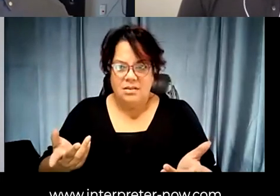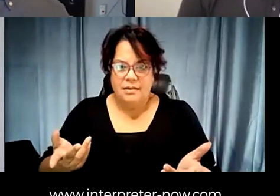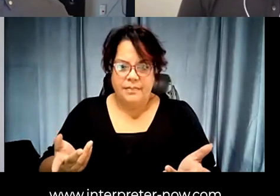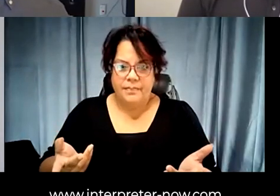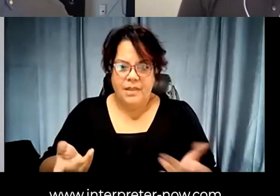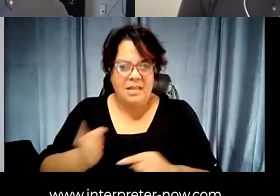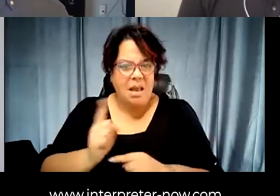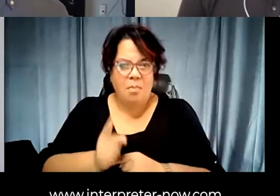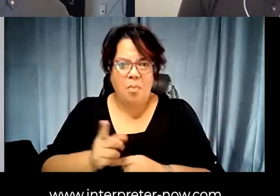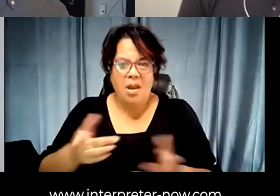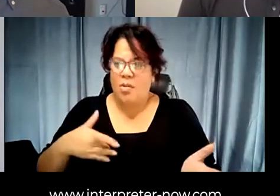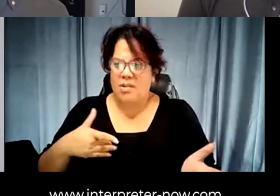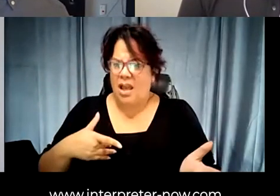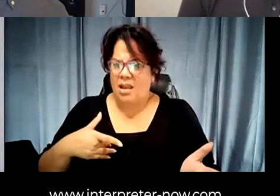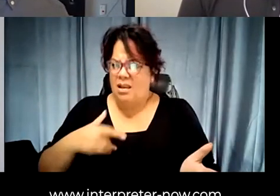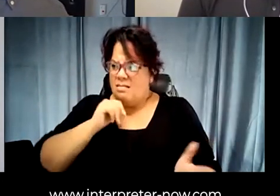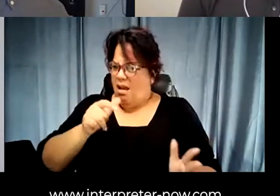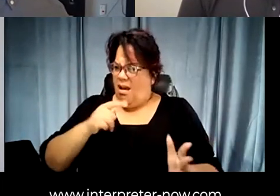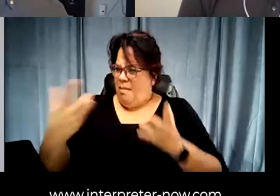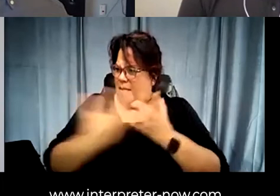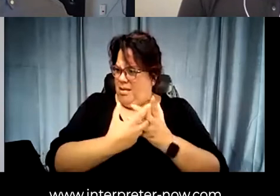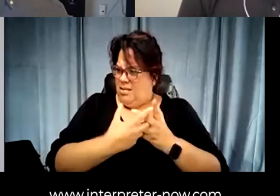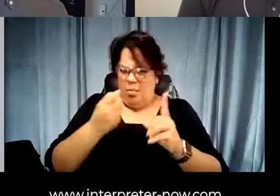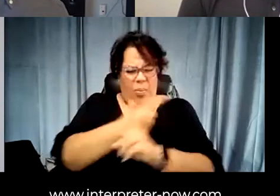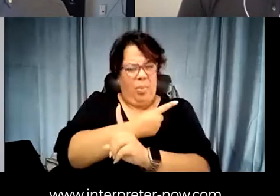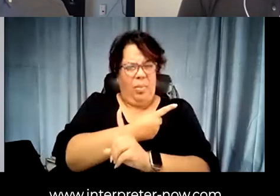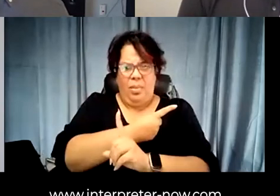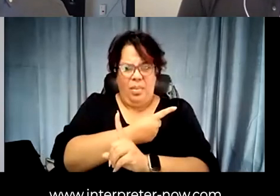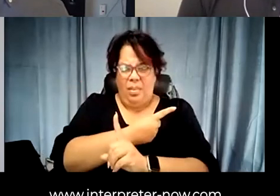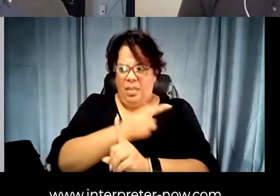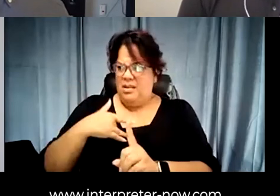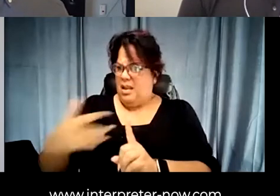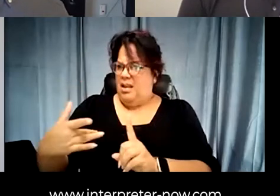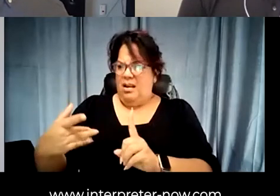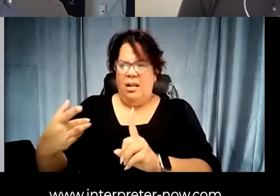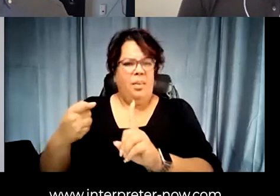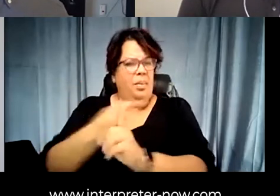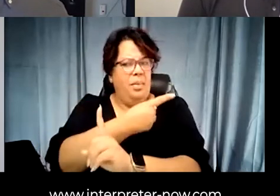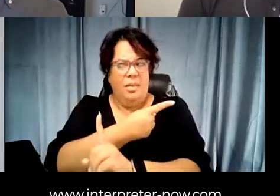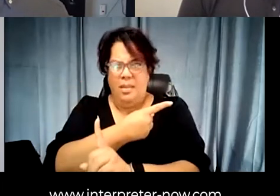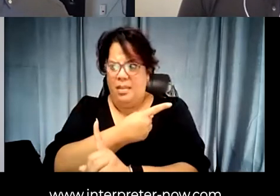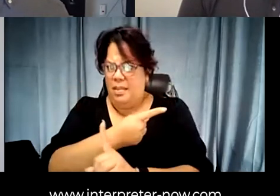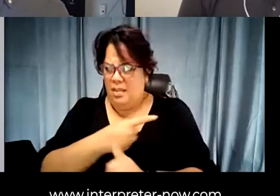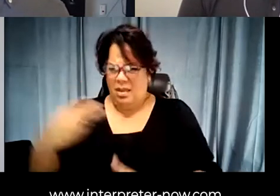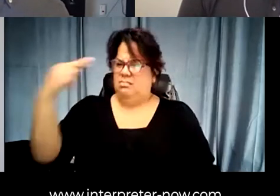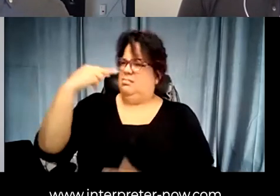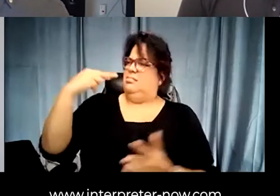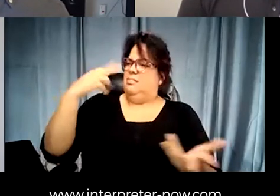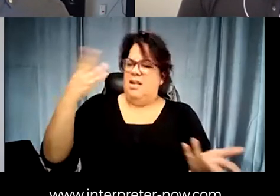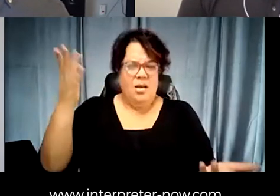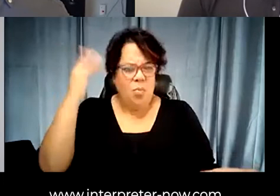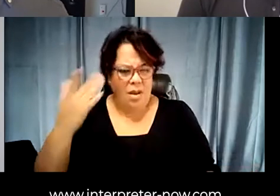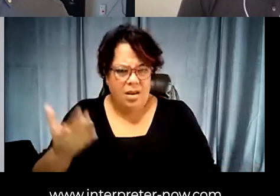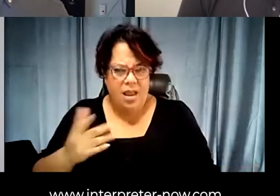it seemed so out of character. And I think to maybe what Anthony said, at first, I didn't really understand it. It